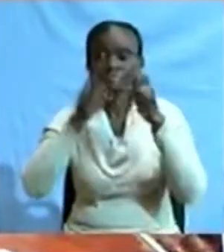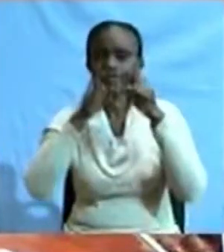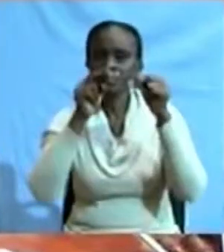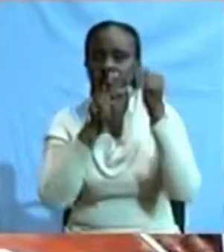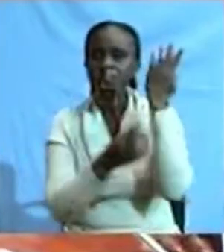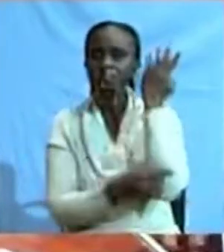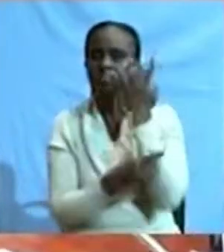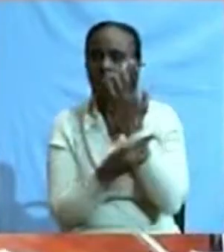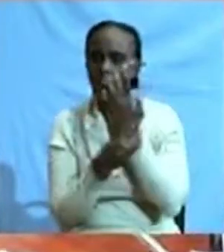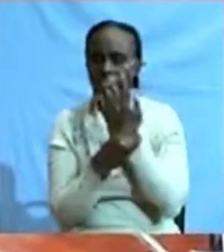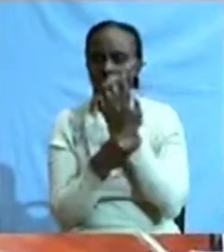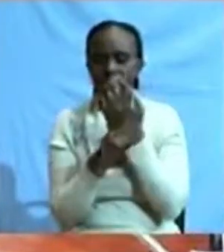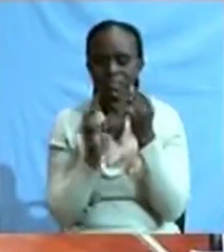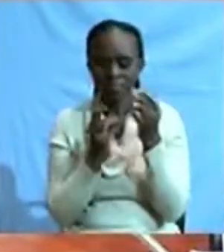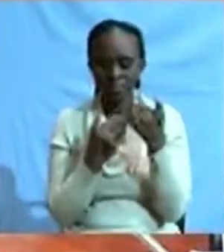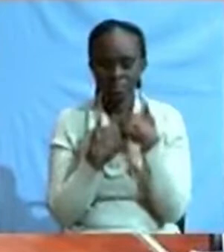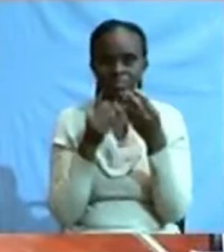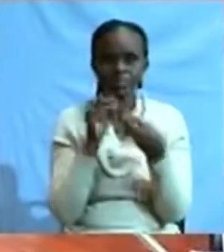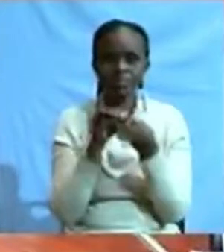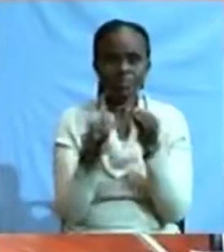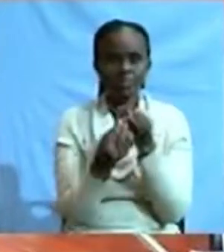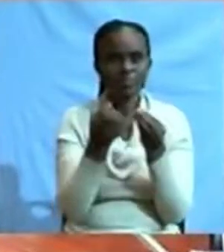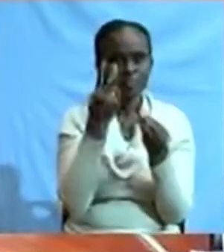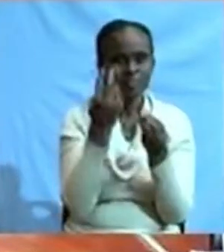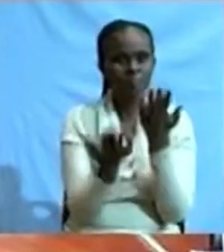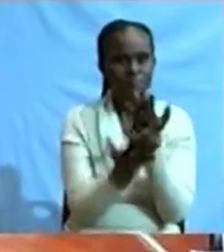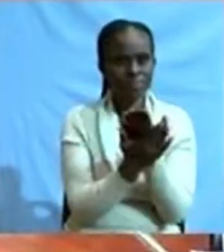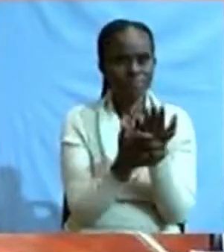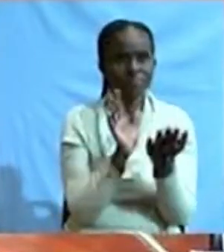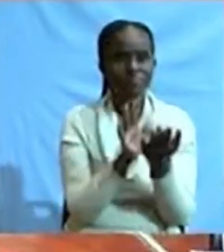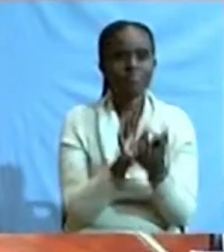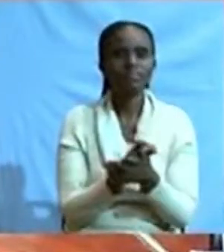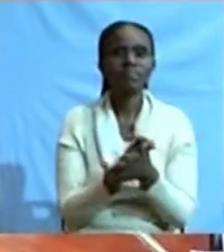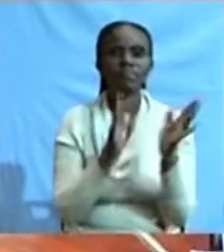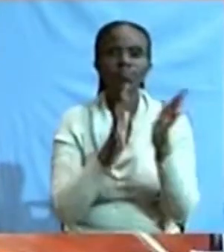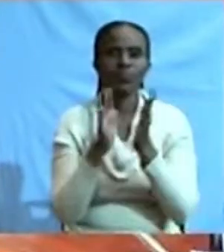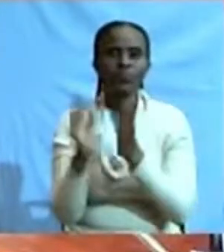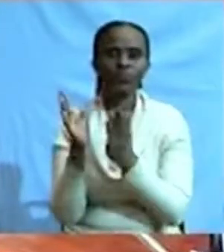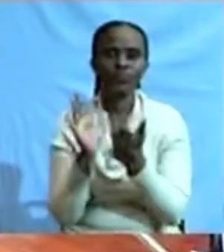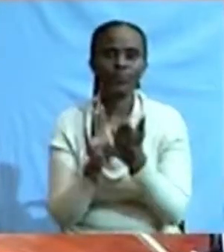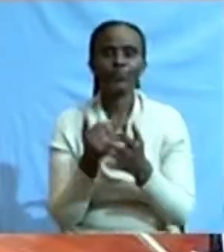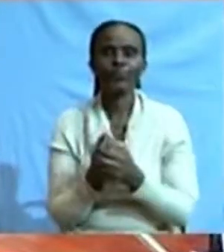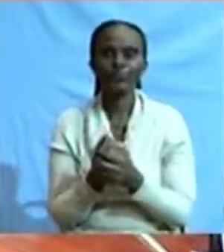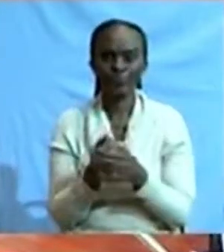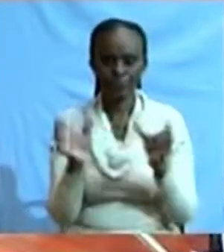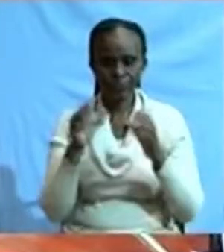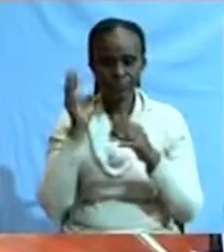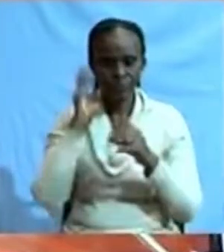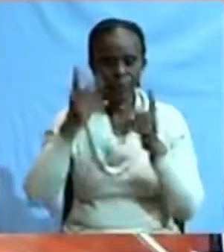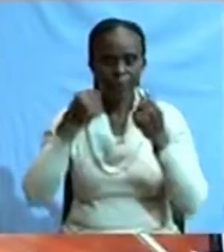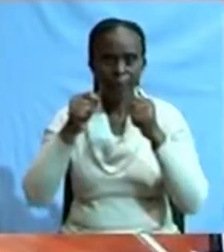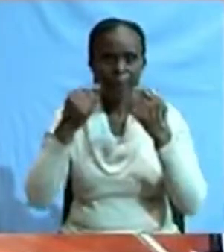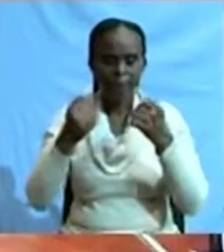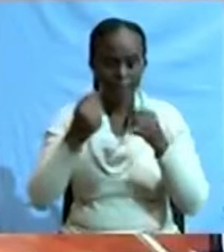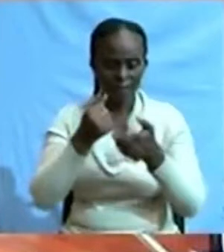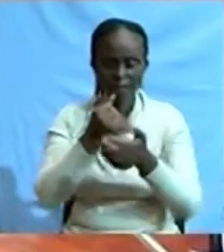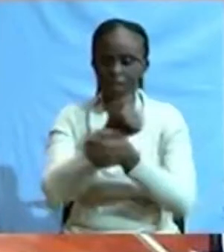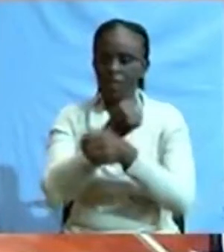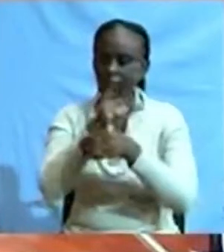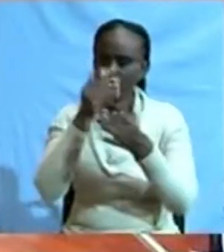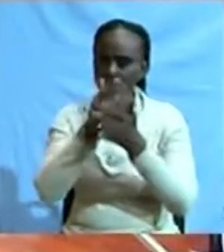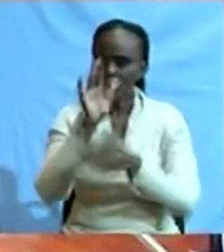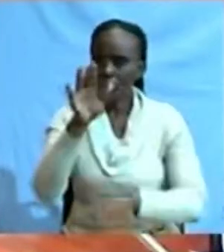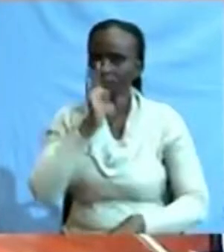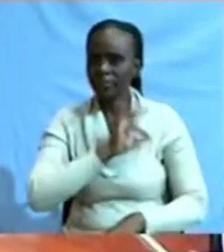Development, and we have Appendix 12 there, Chair. Remedial measure. The Council will endeavour to settle its